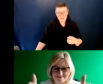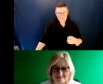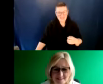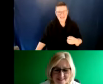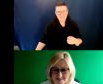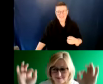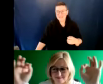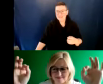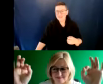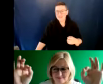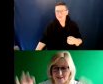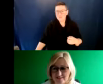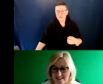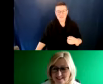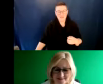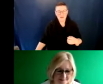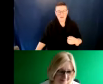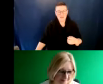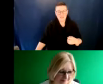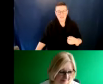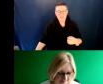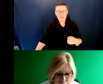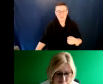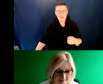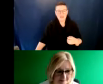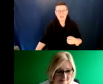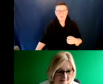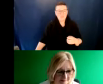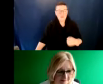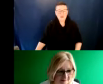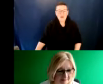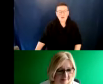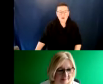you can see that. Amazing. All right.